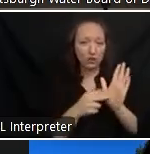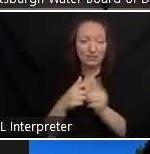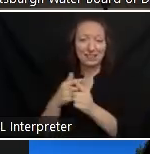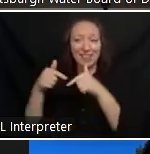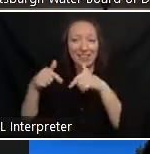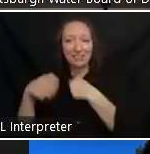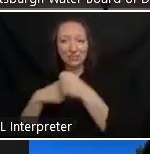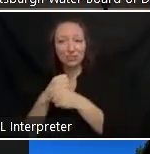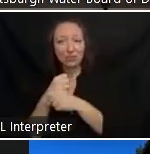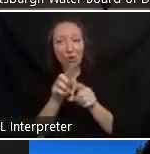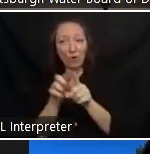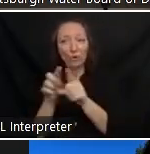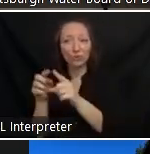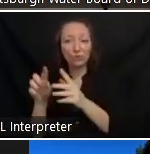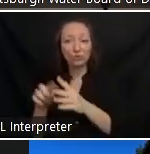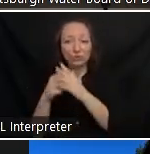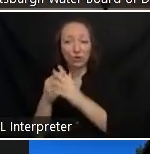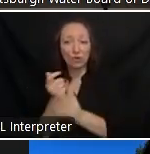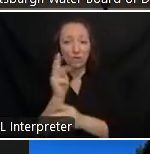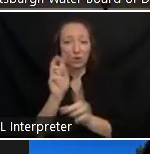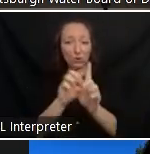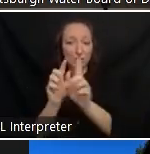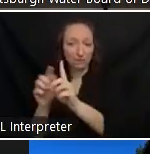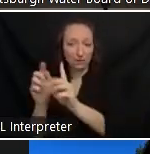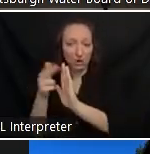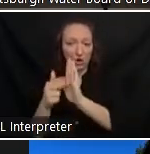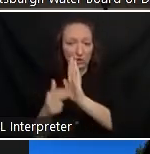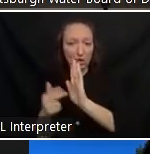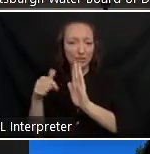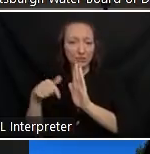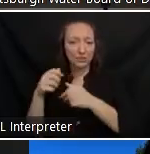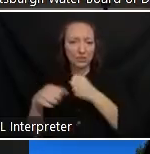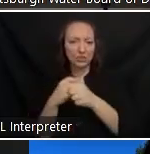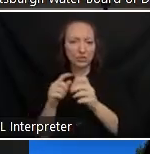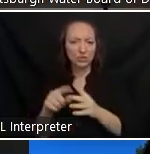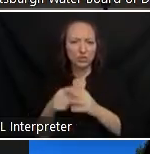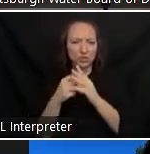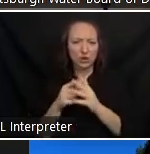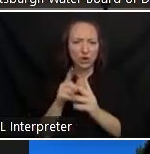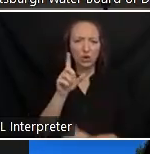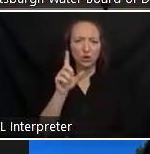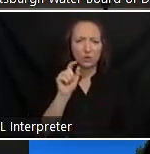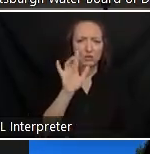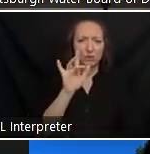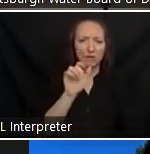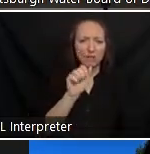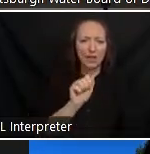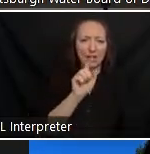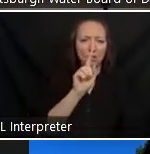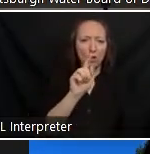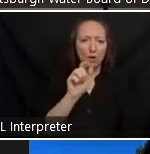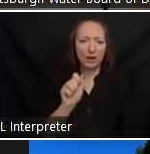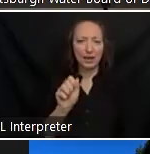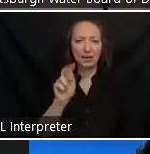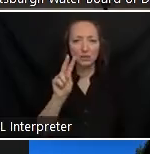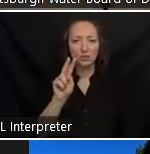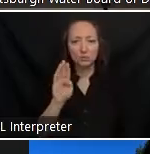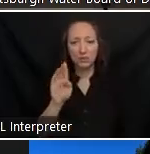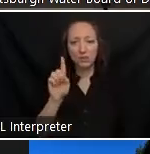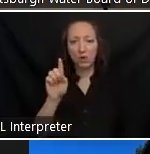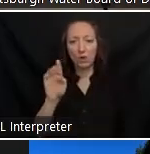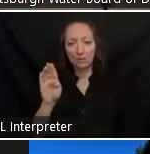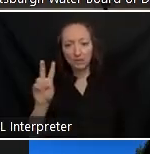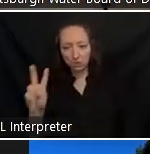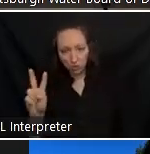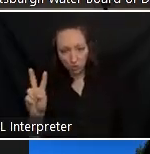So this year we started our 2025 A1, A2, B1, and B2, and those are well underway. Those were shown